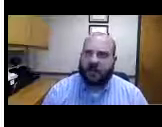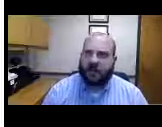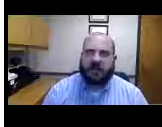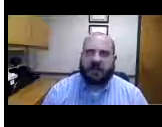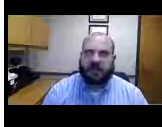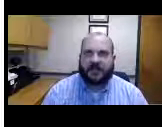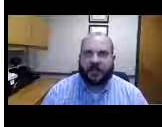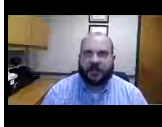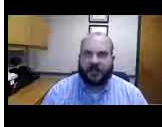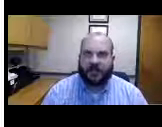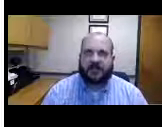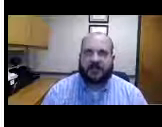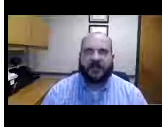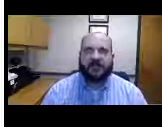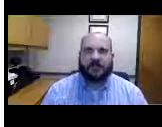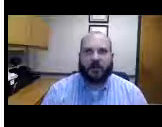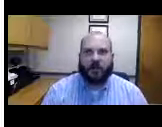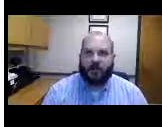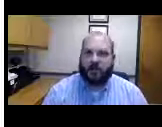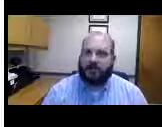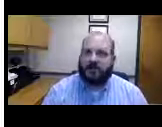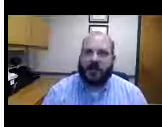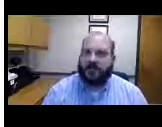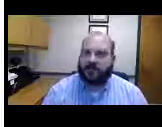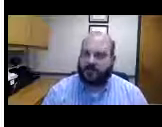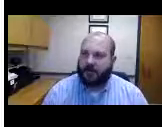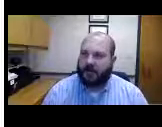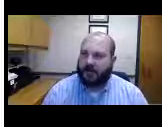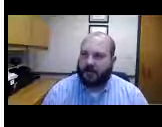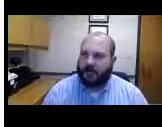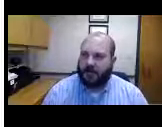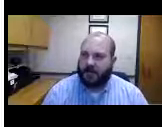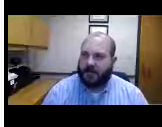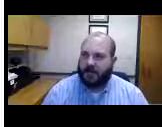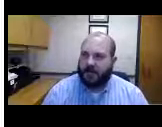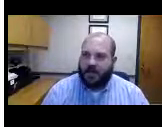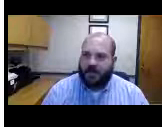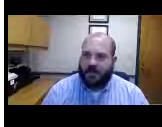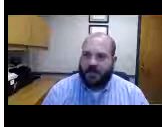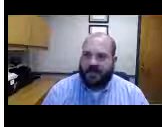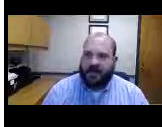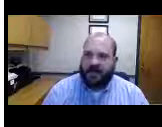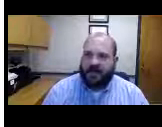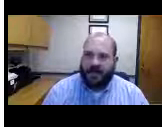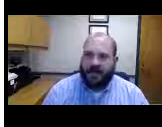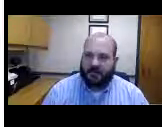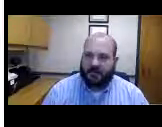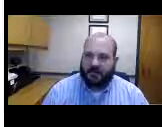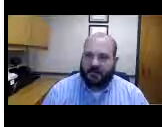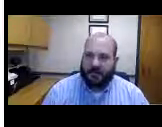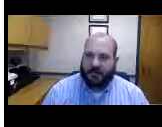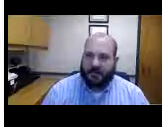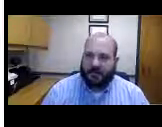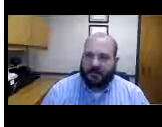than that in the suburban communities. So it's driving those cases throughout the county. And you can see that here as we look,